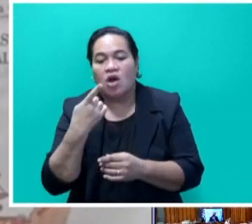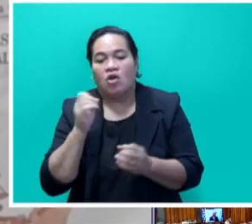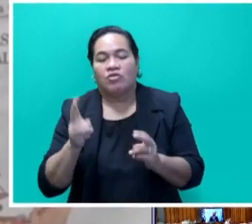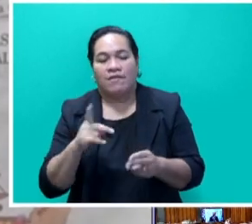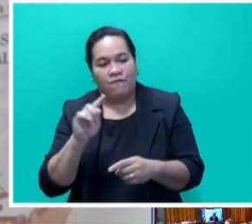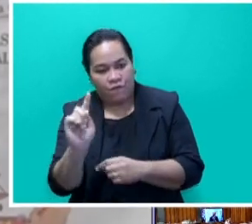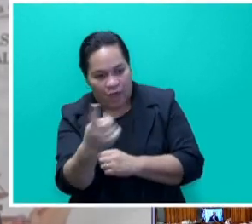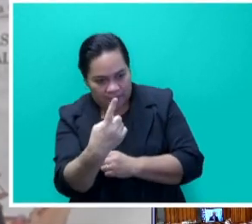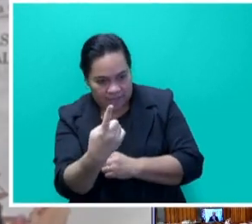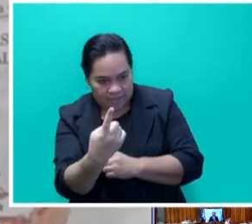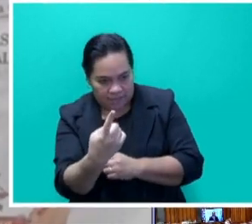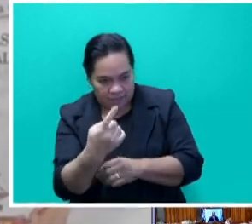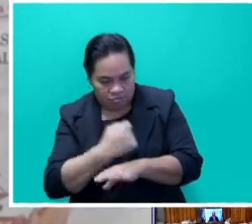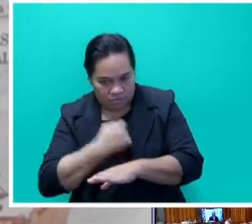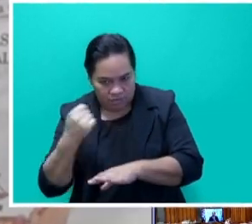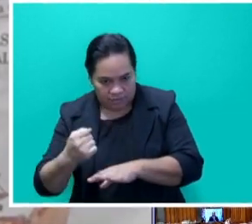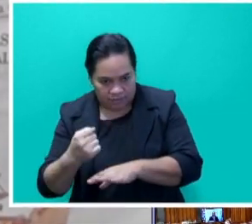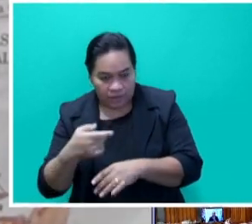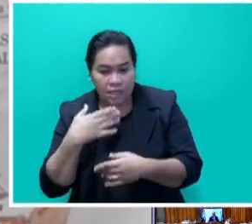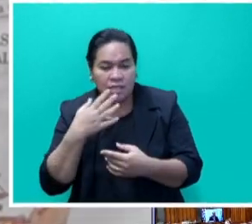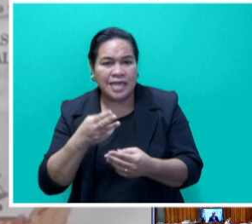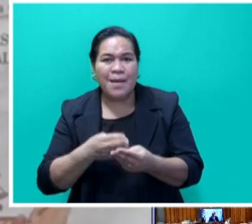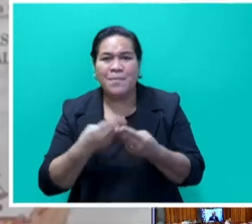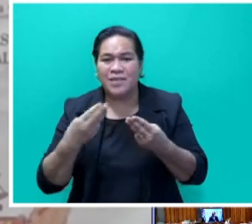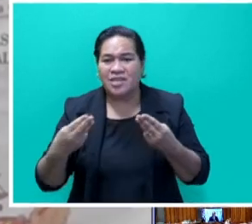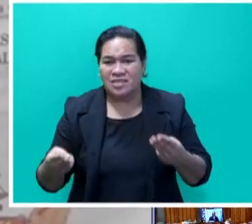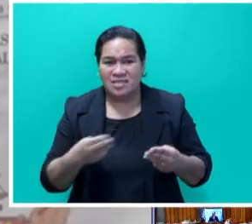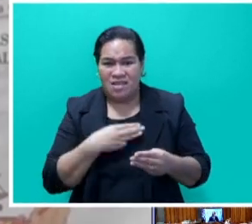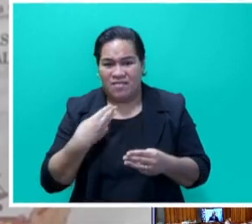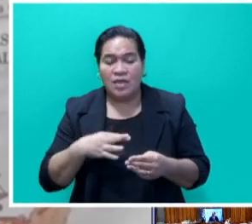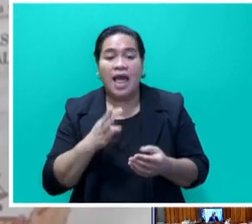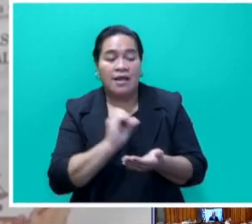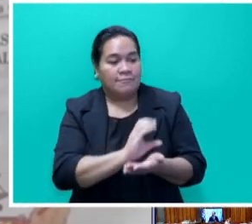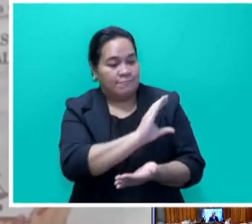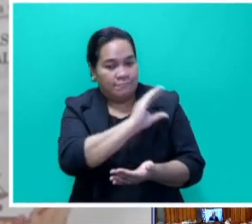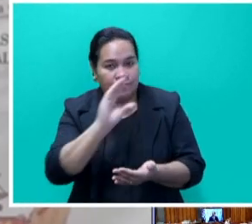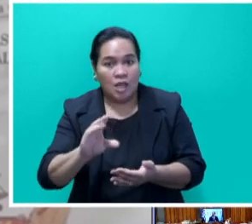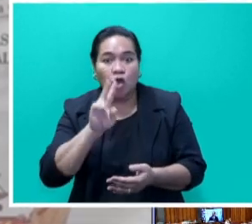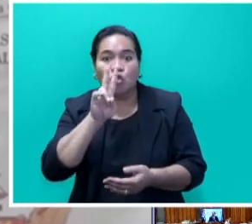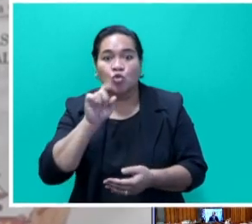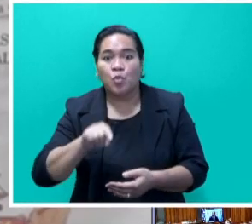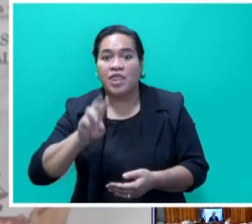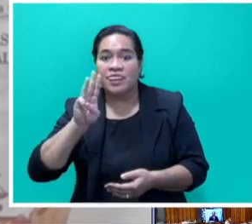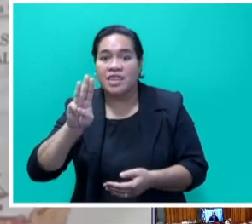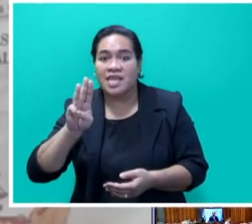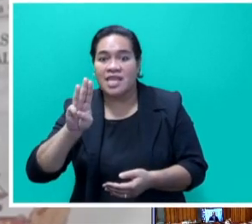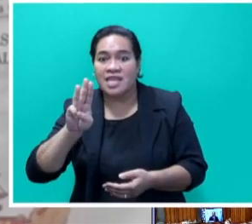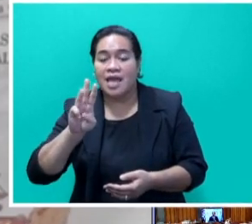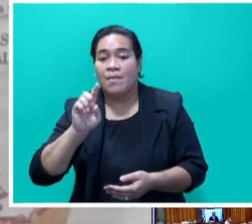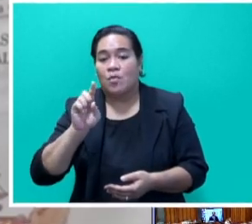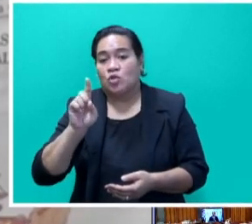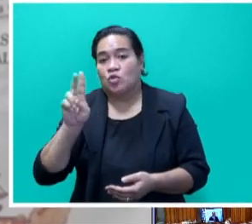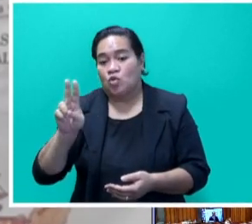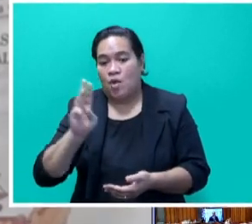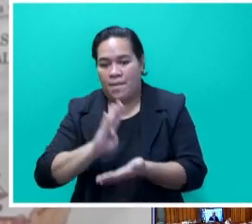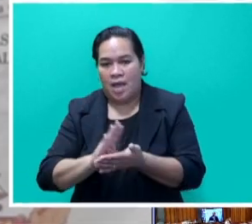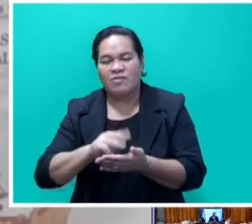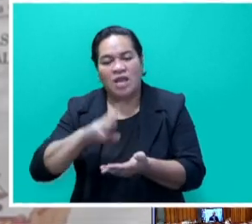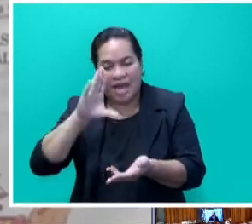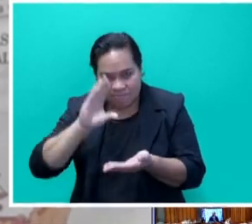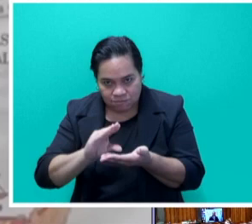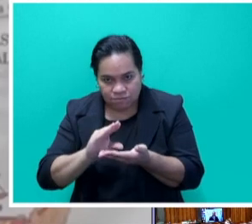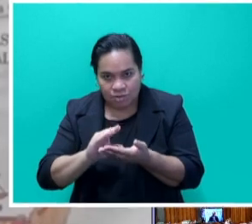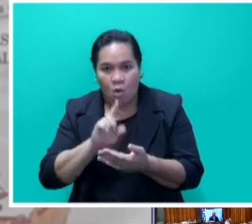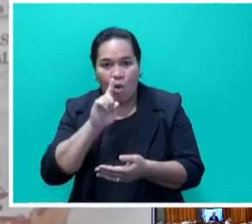first. The Ministry of Lands and Mineral Resources has been allocated the total budget of 2.2 million, a reduction of 1.7